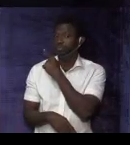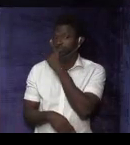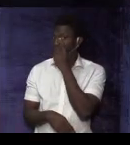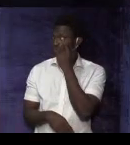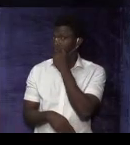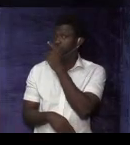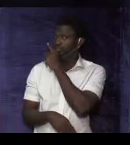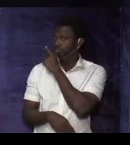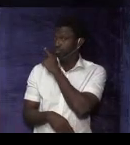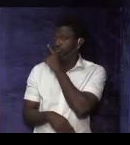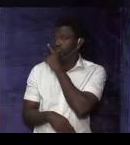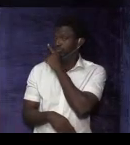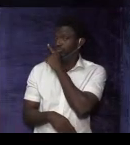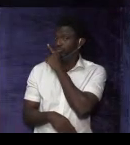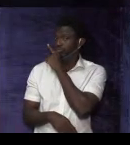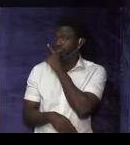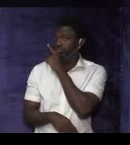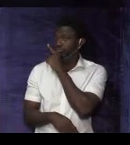Here,